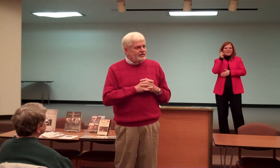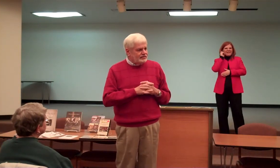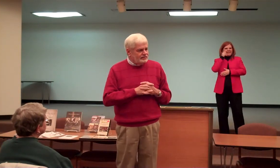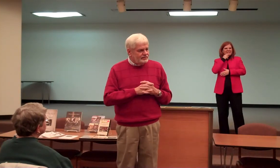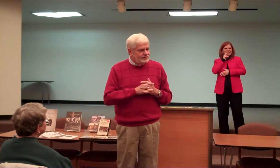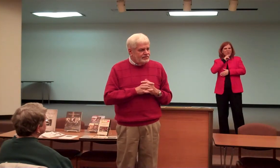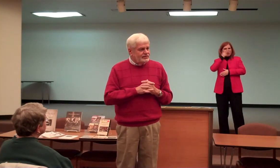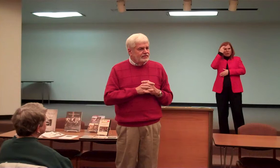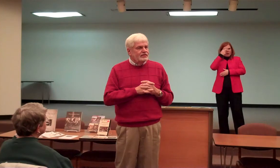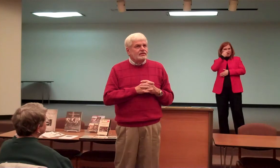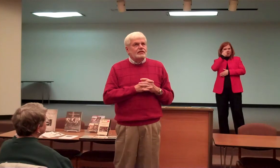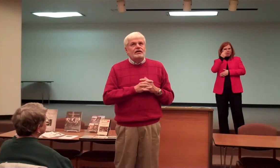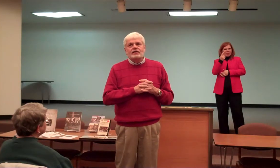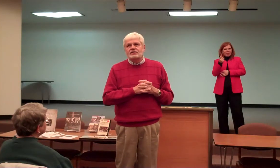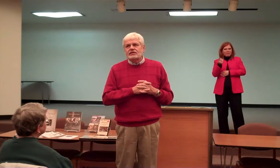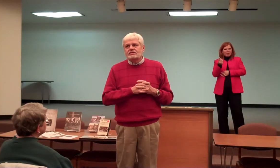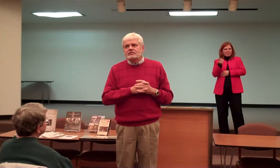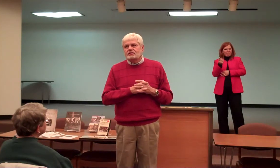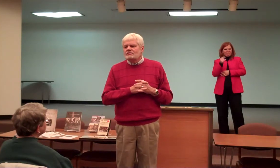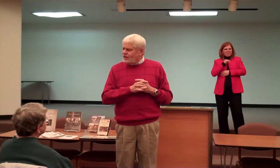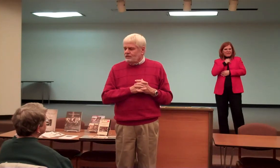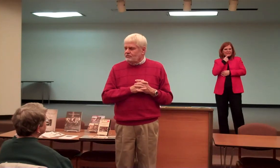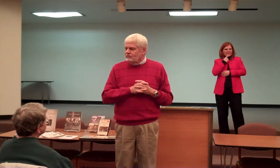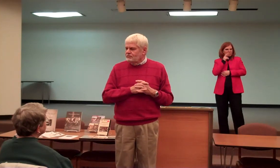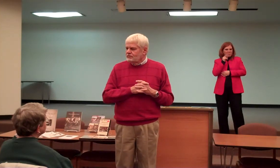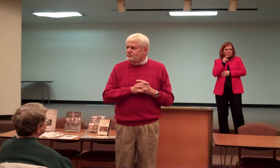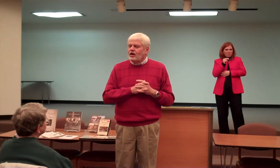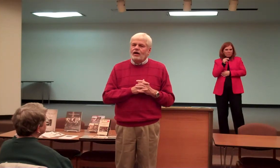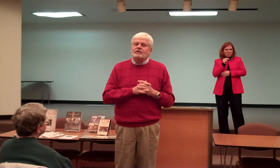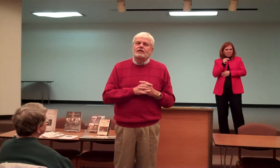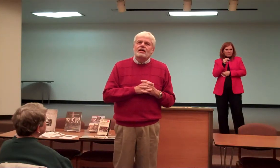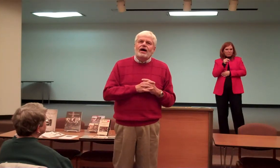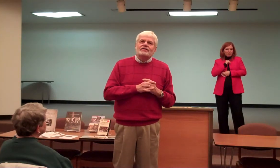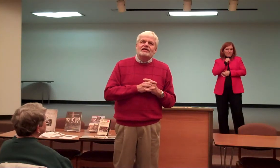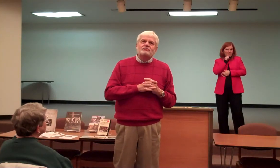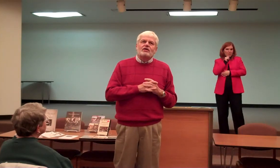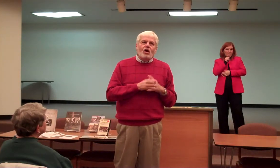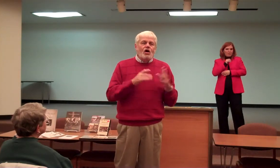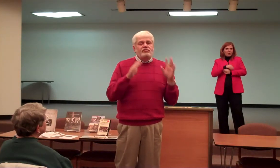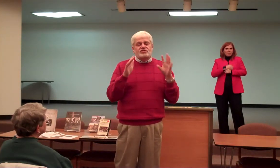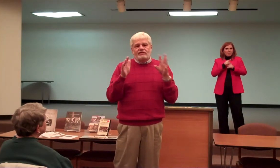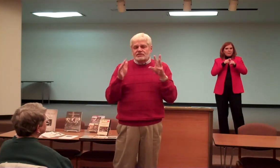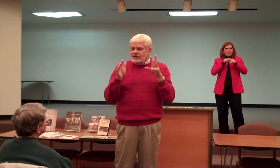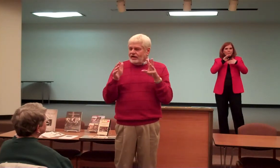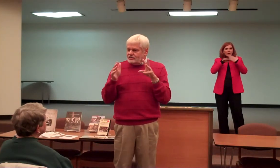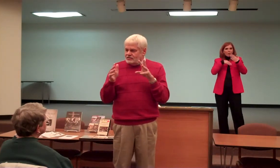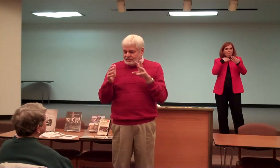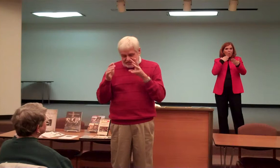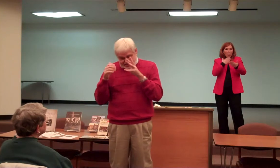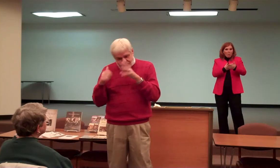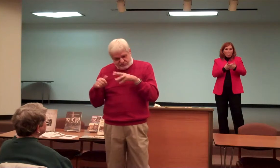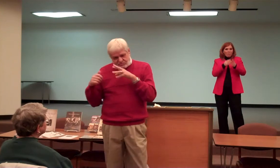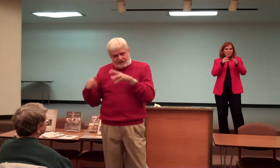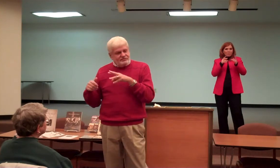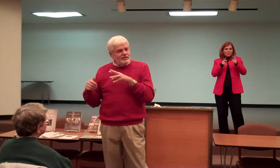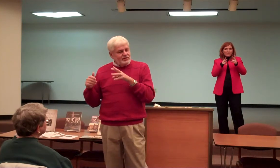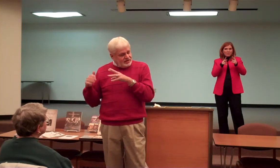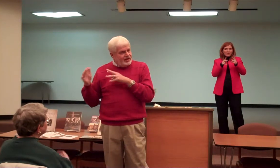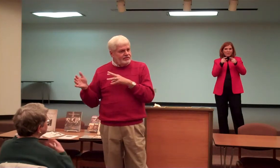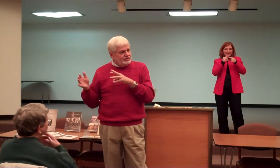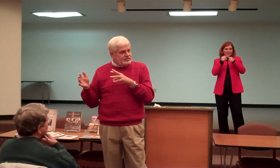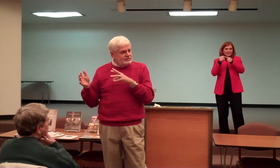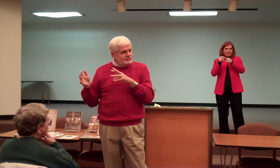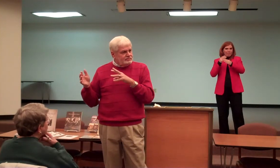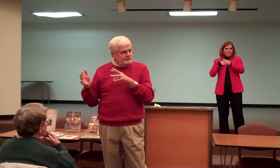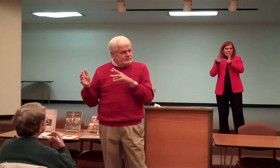Catholic? I said, no, I'm not. I said, but all the Javersaks, except for my family,